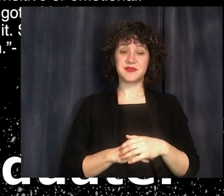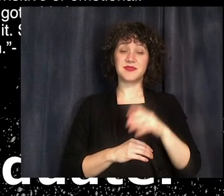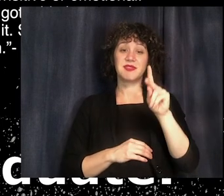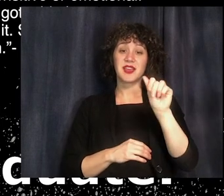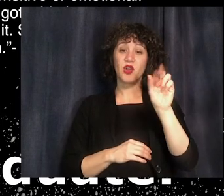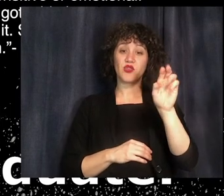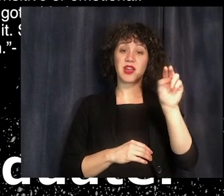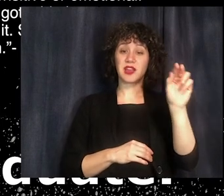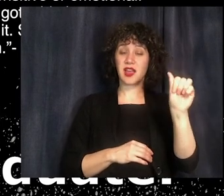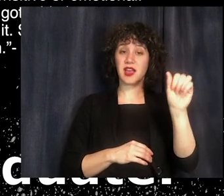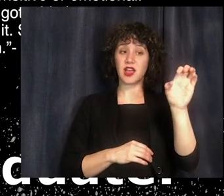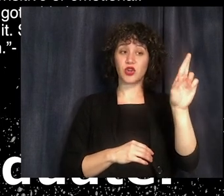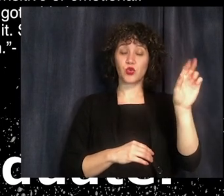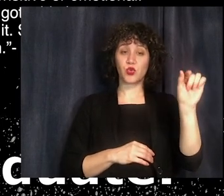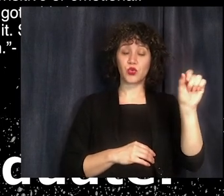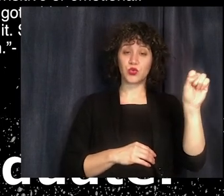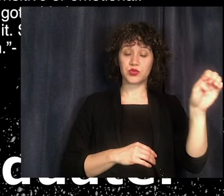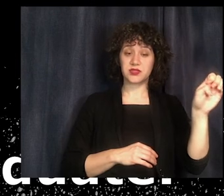Karina Cruz.